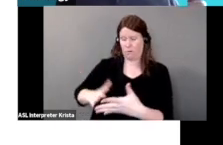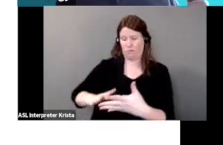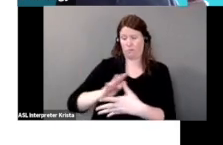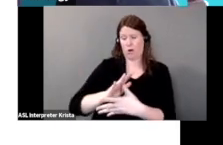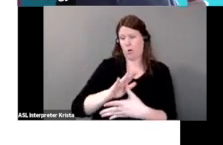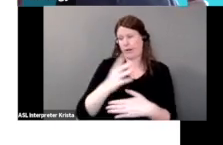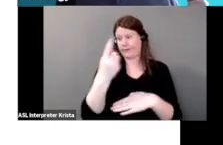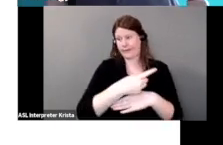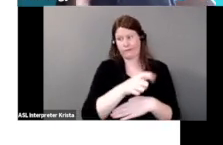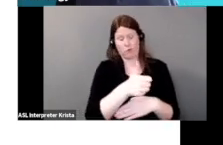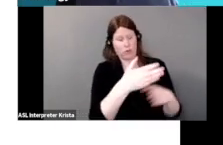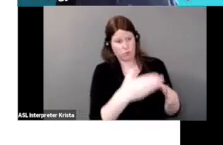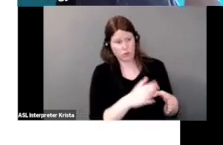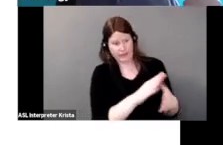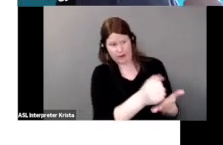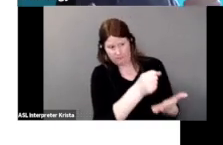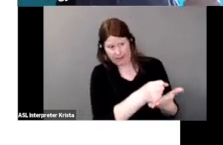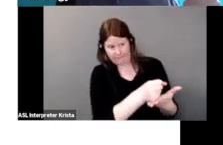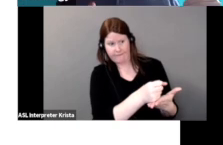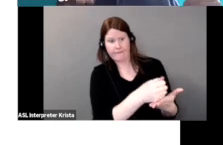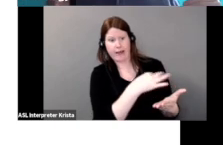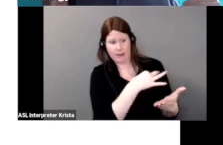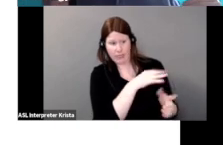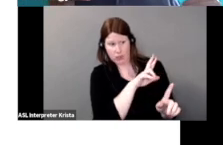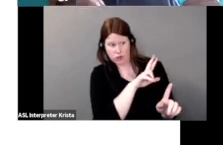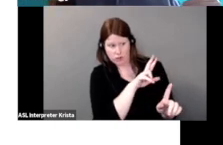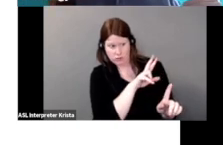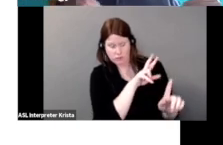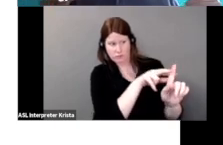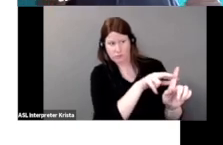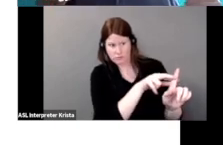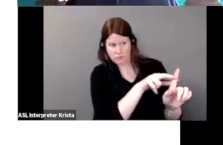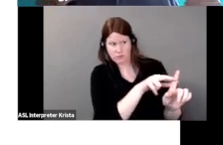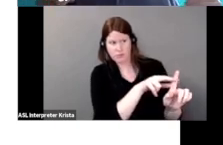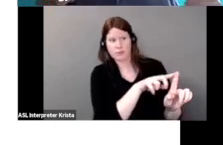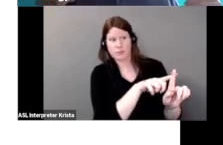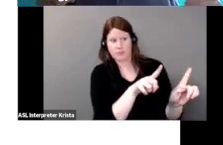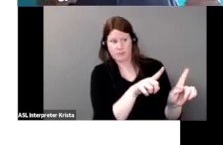patent application, but which they did not proceed to use,